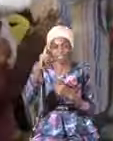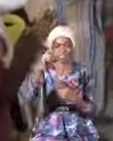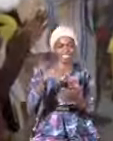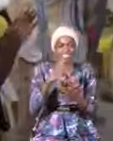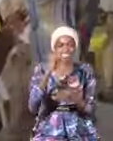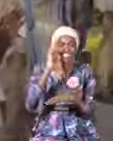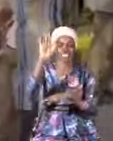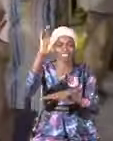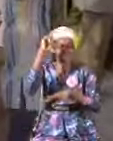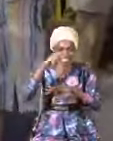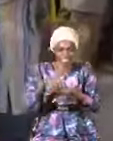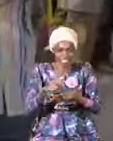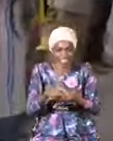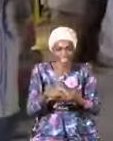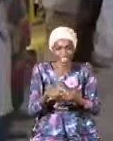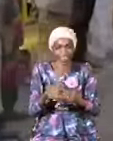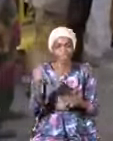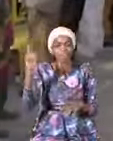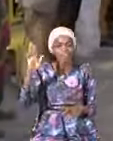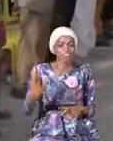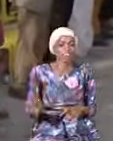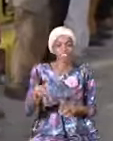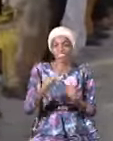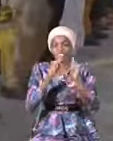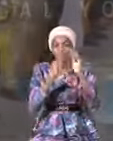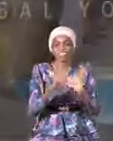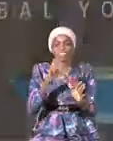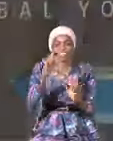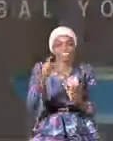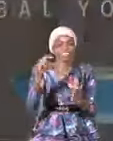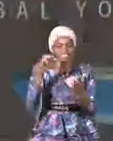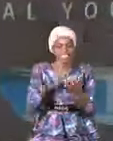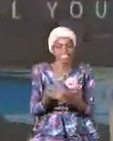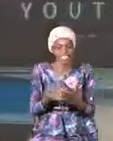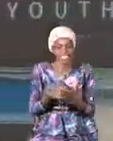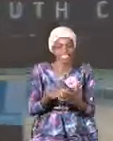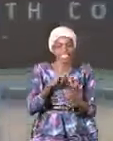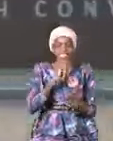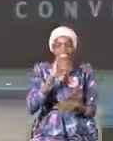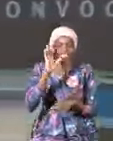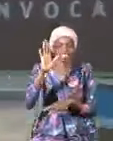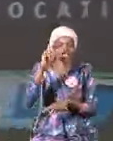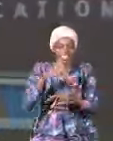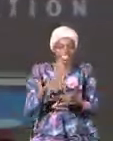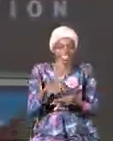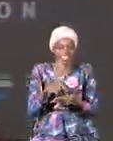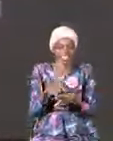time. God bless you. This is your time.